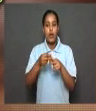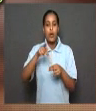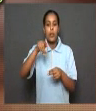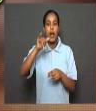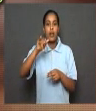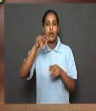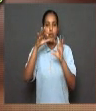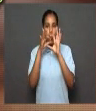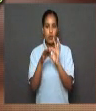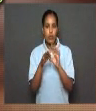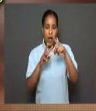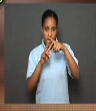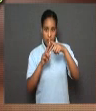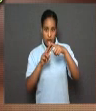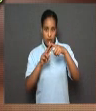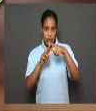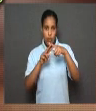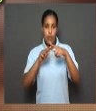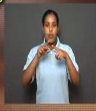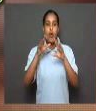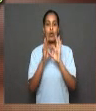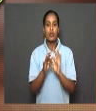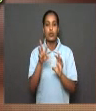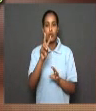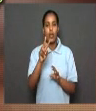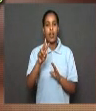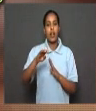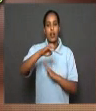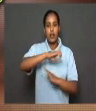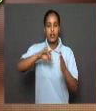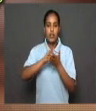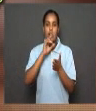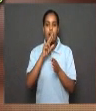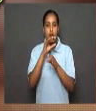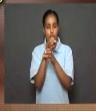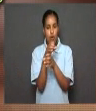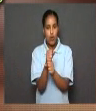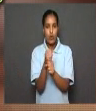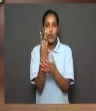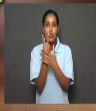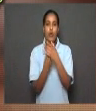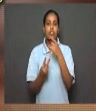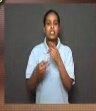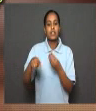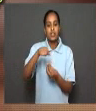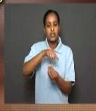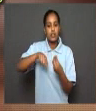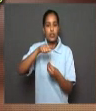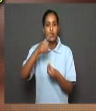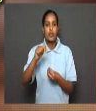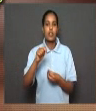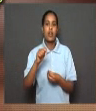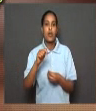bond. It holds two electrons that occupy both regions of the bond.